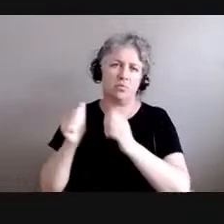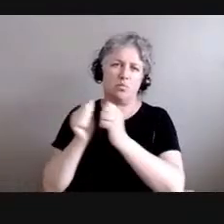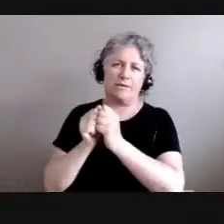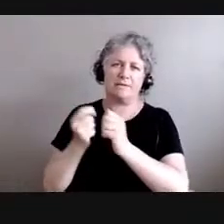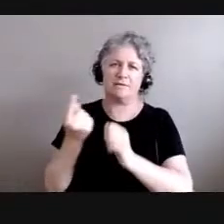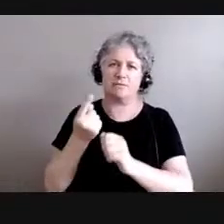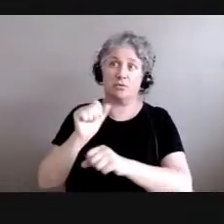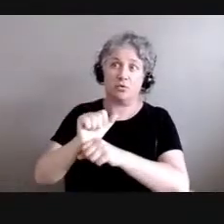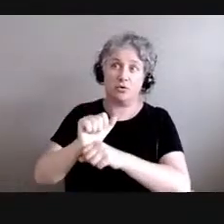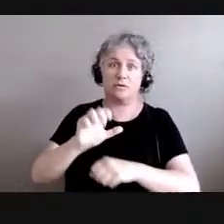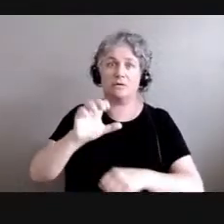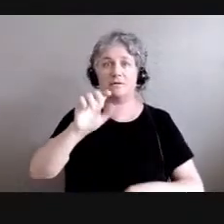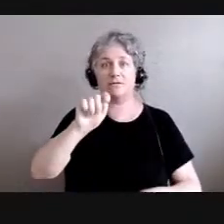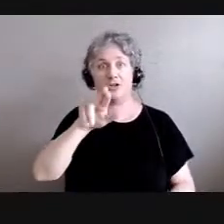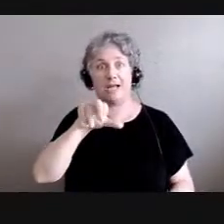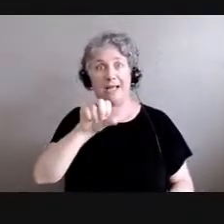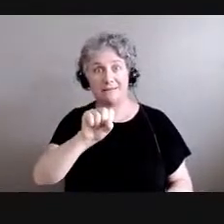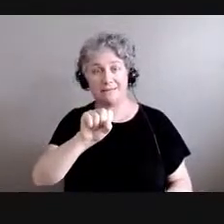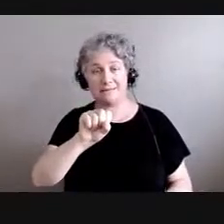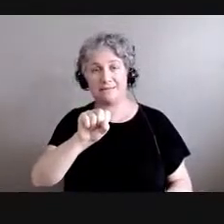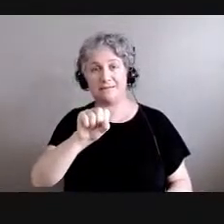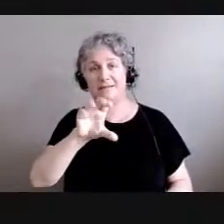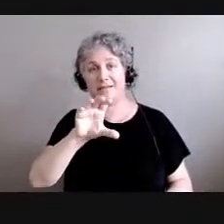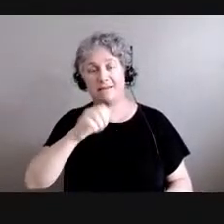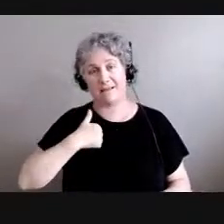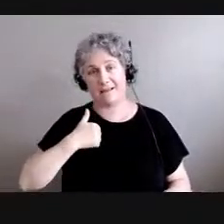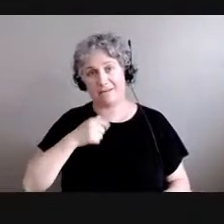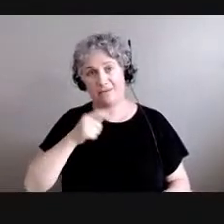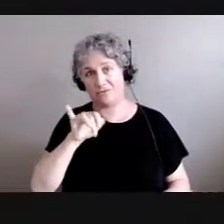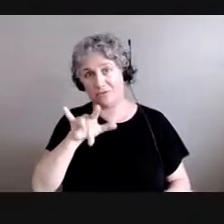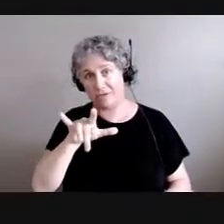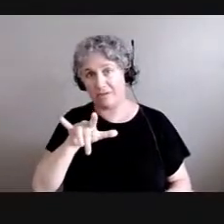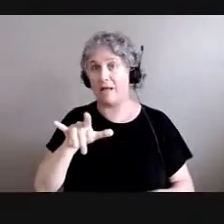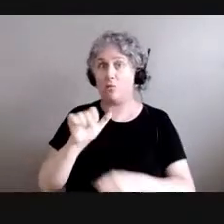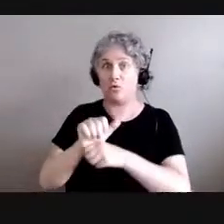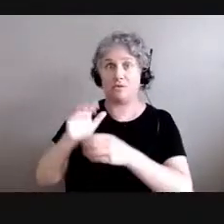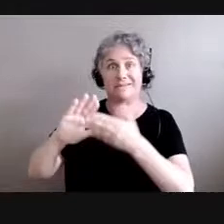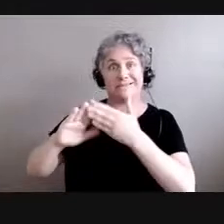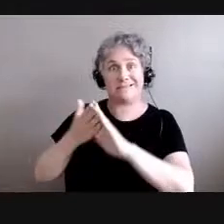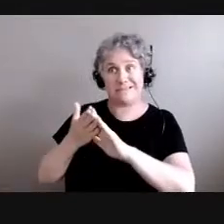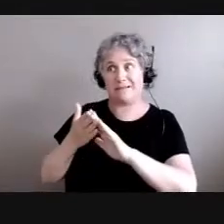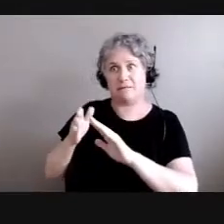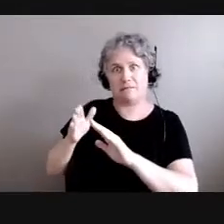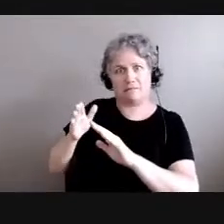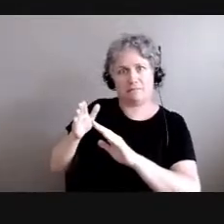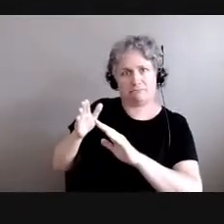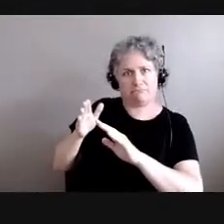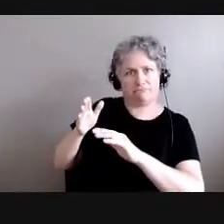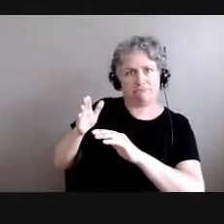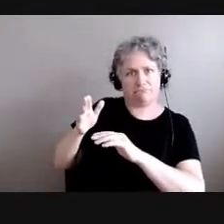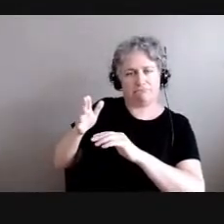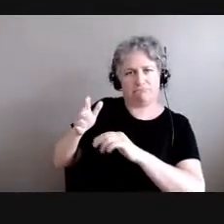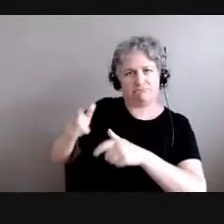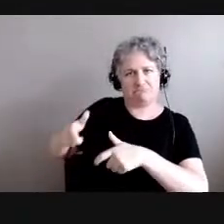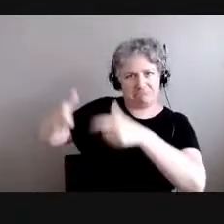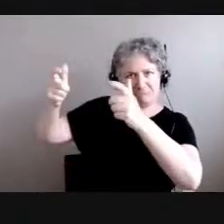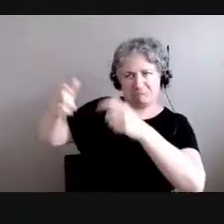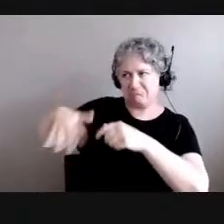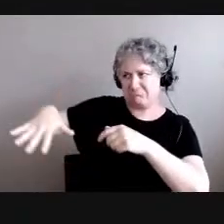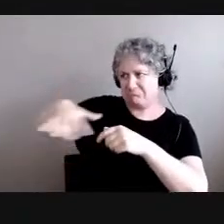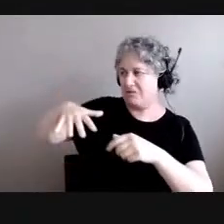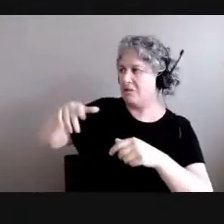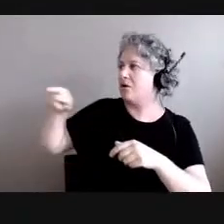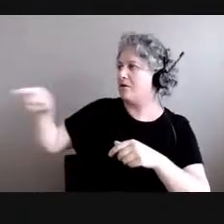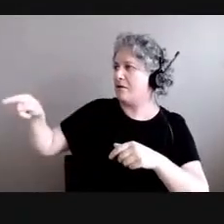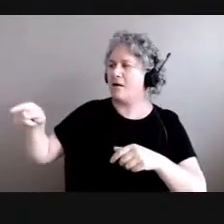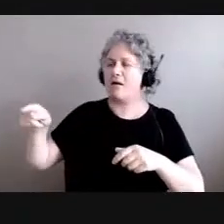Trans-Canada Trail and somebody who worked in the city. So they were making notes as well of, okay, we could do